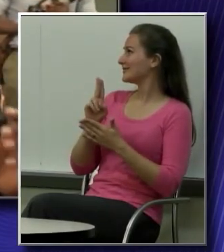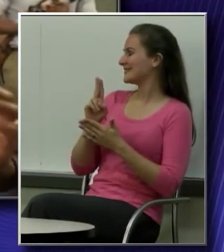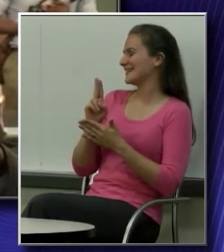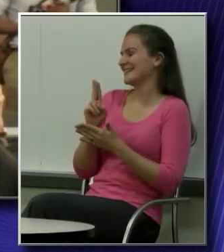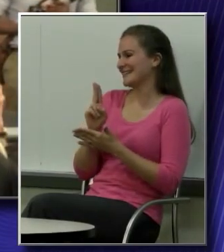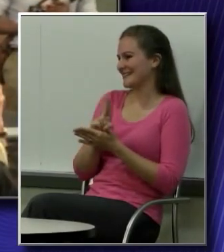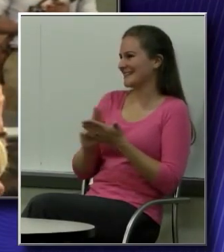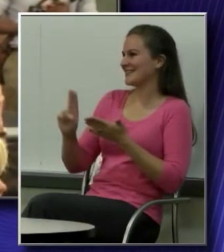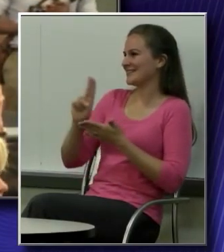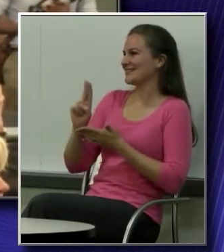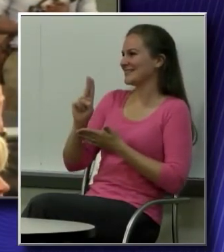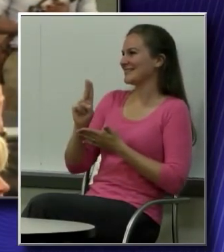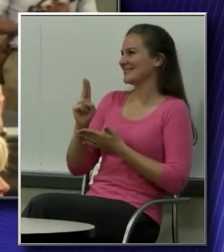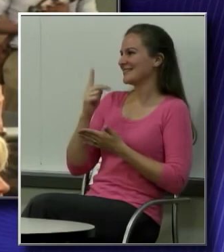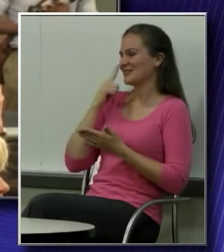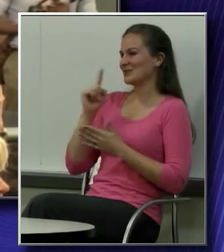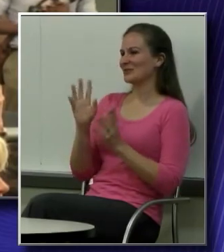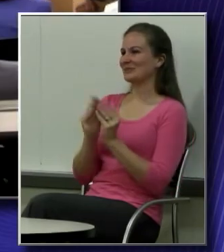visit.